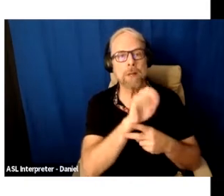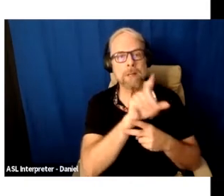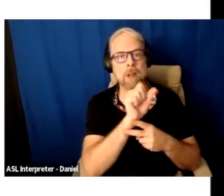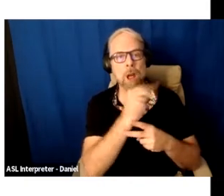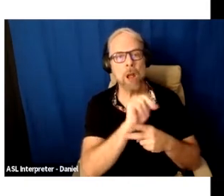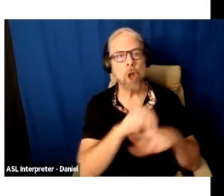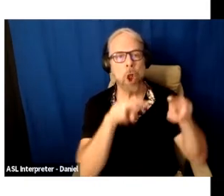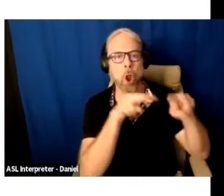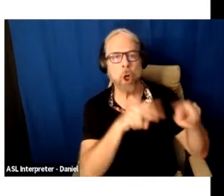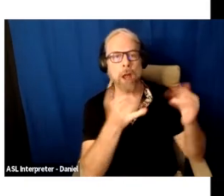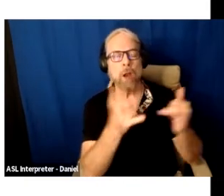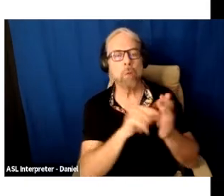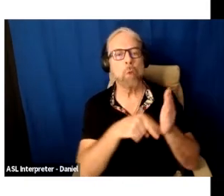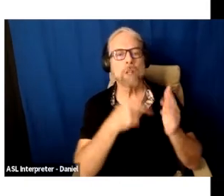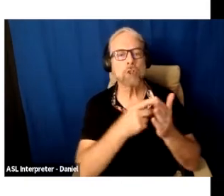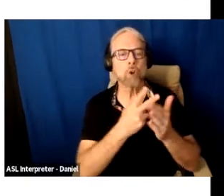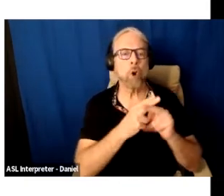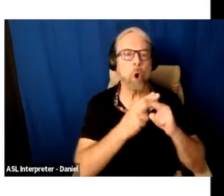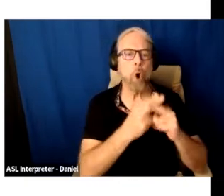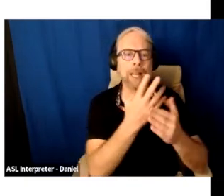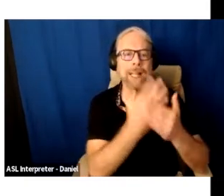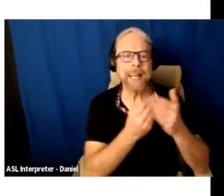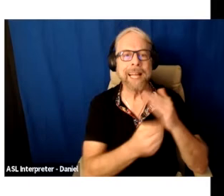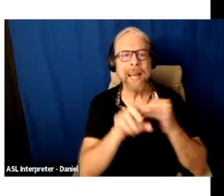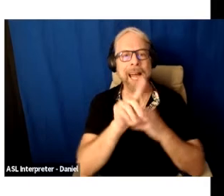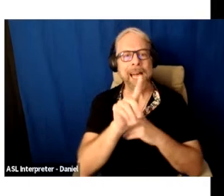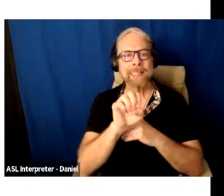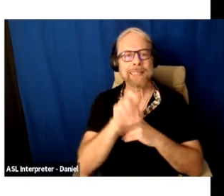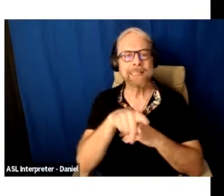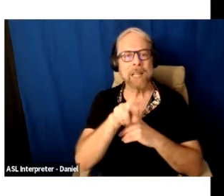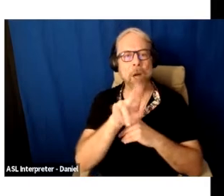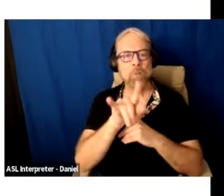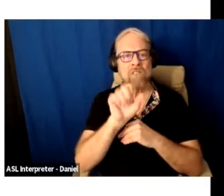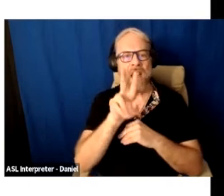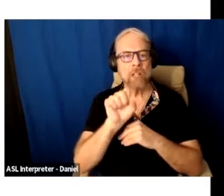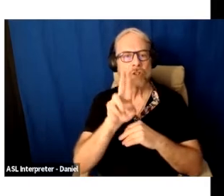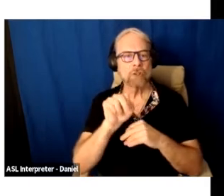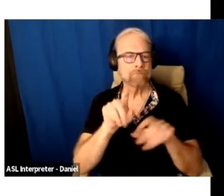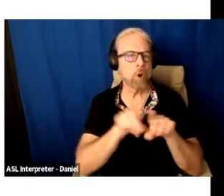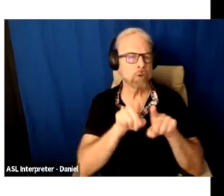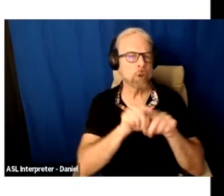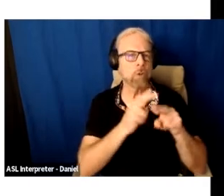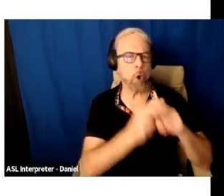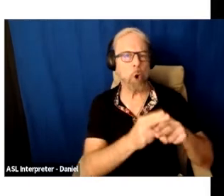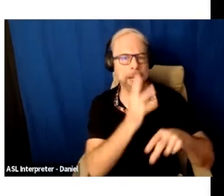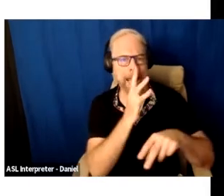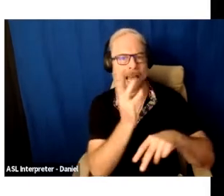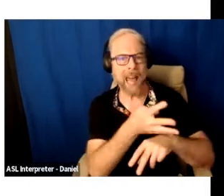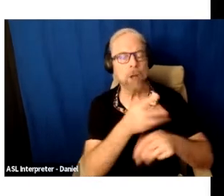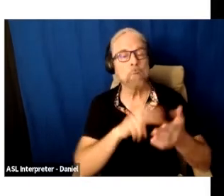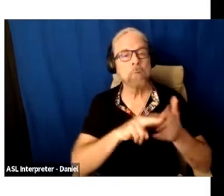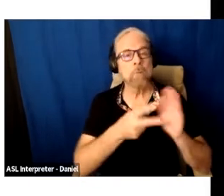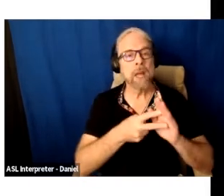what they call deprivation, which we might otherwise call neglect. And it means children